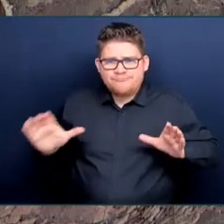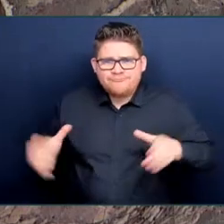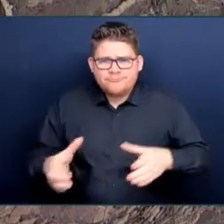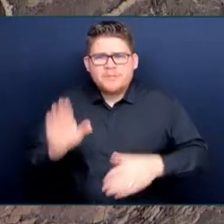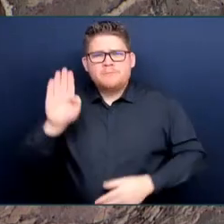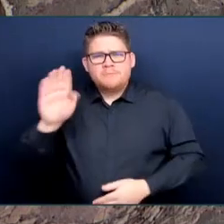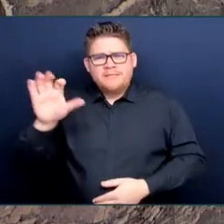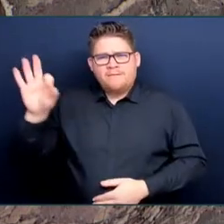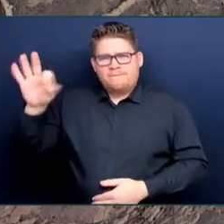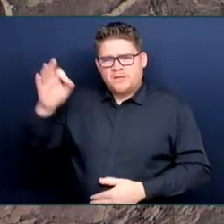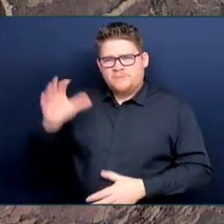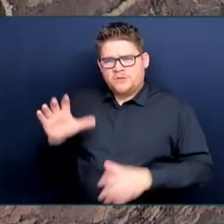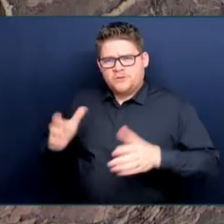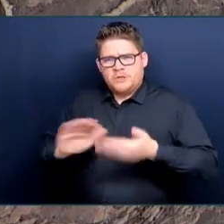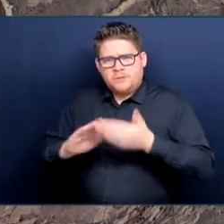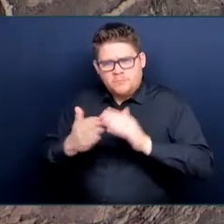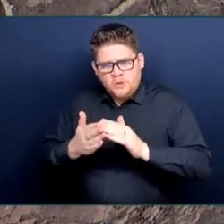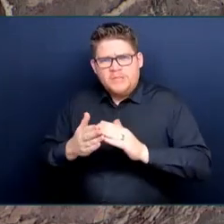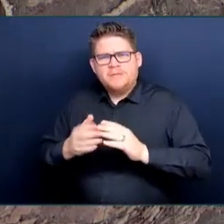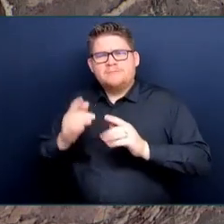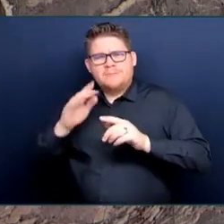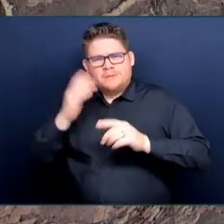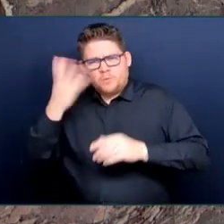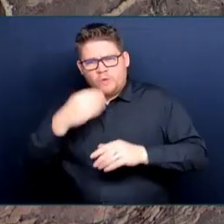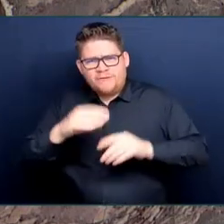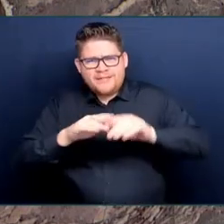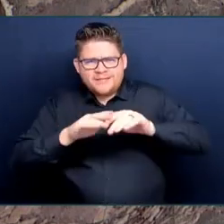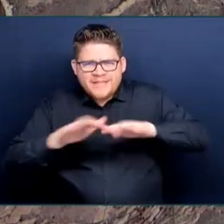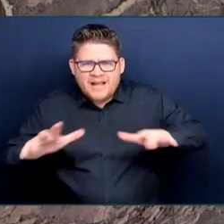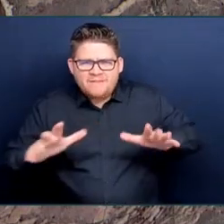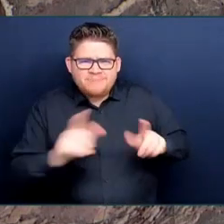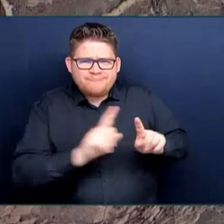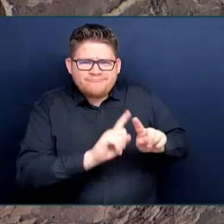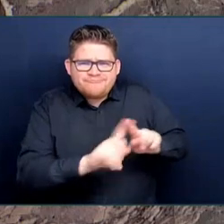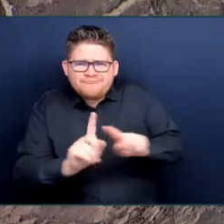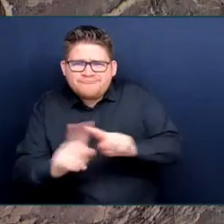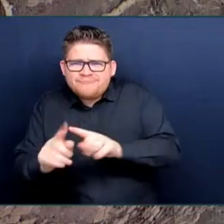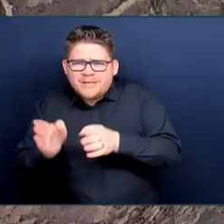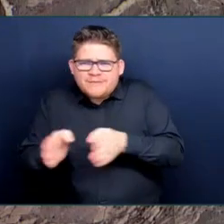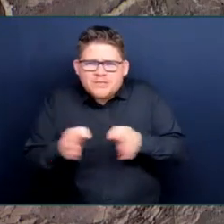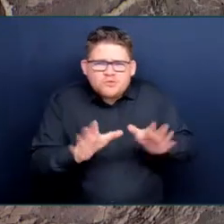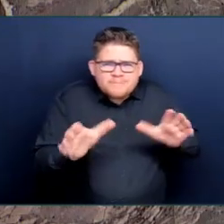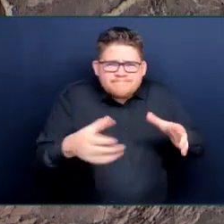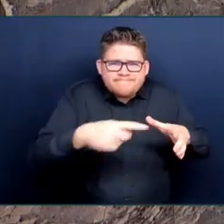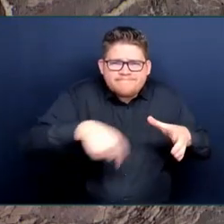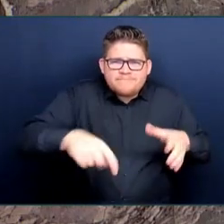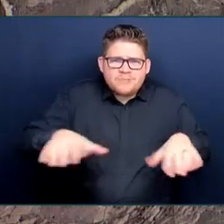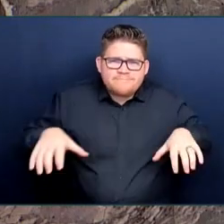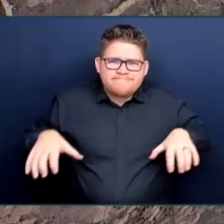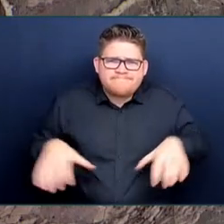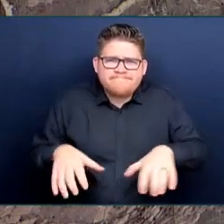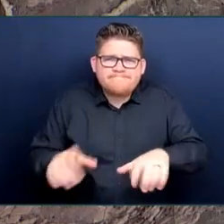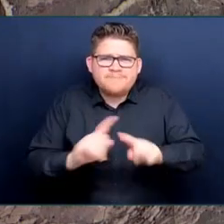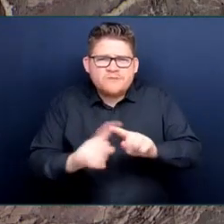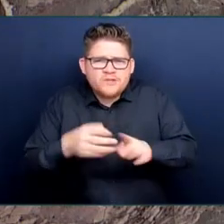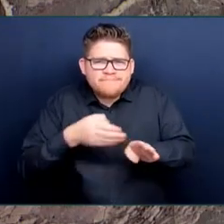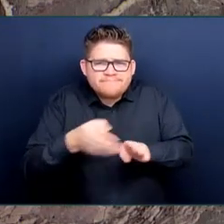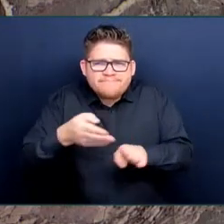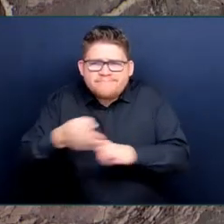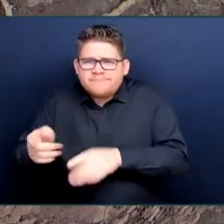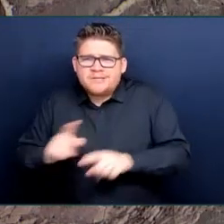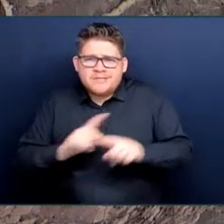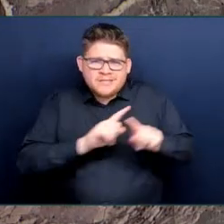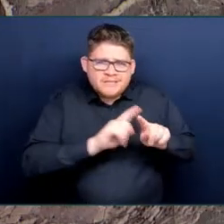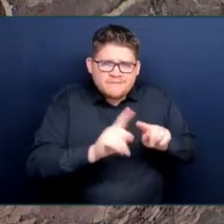traditions and values, all of which are proudly displayed in our schools, in our workplaces, in our places of worship, and in our communities, festivals and